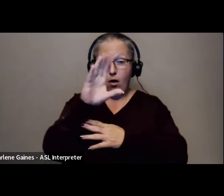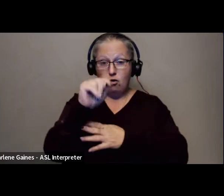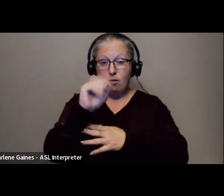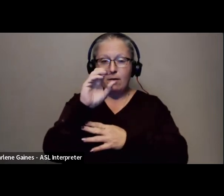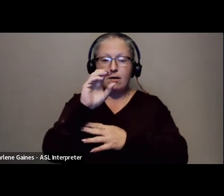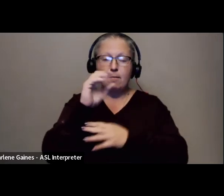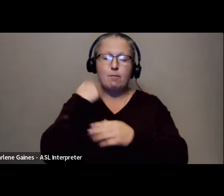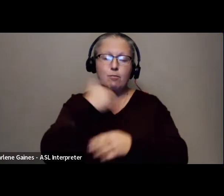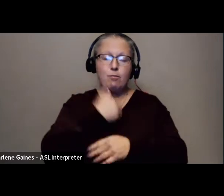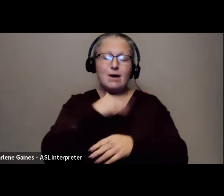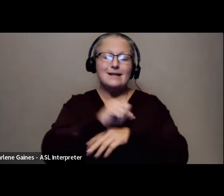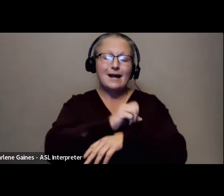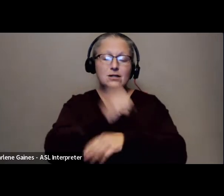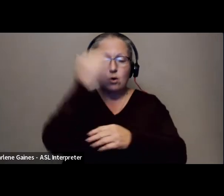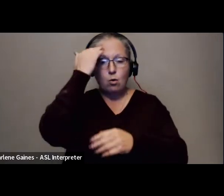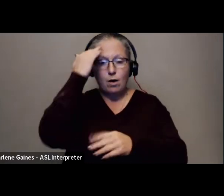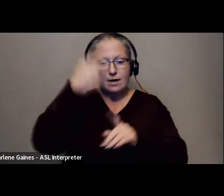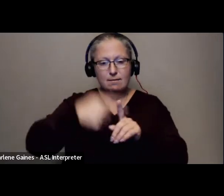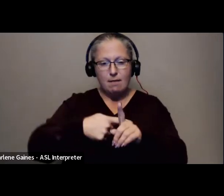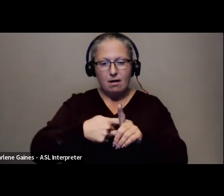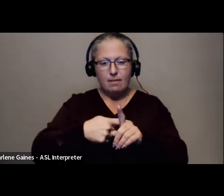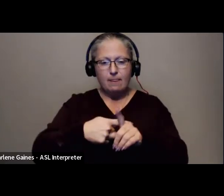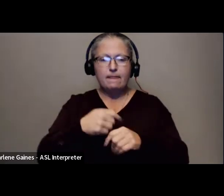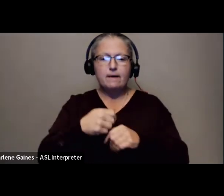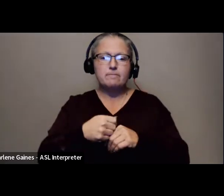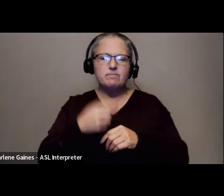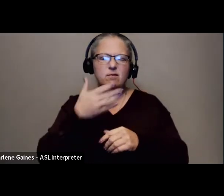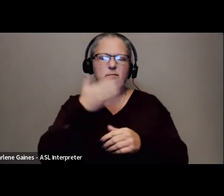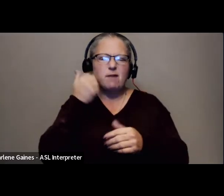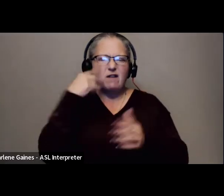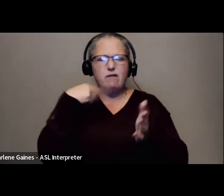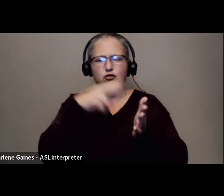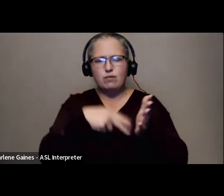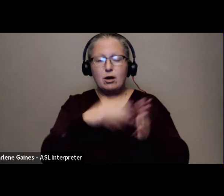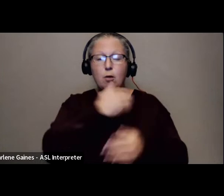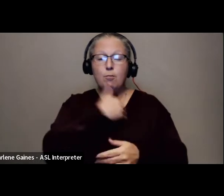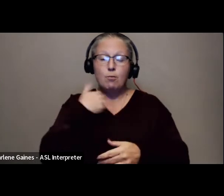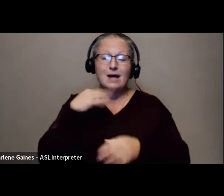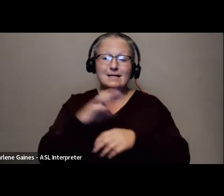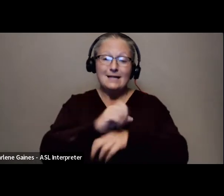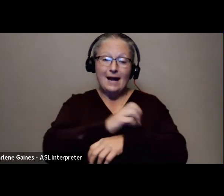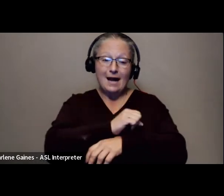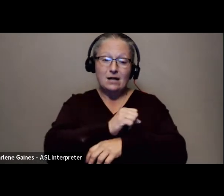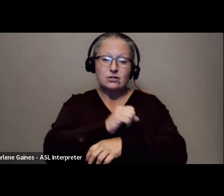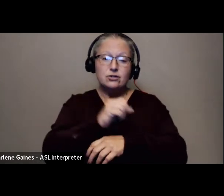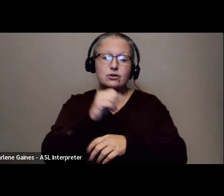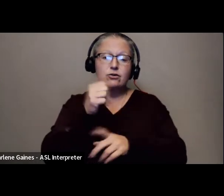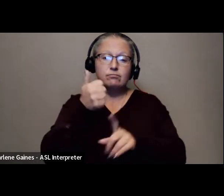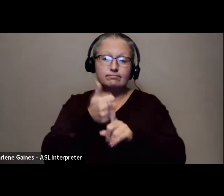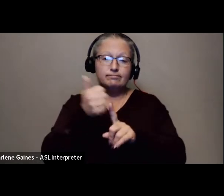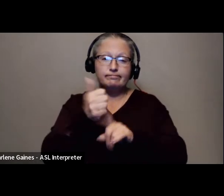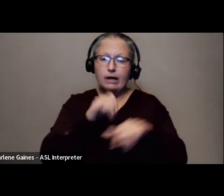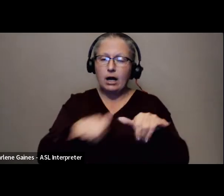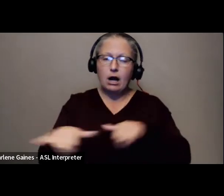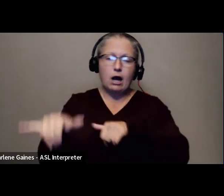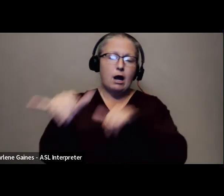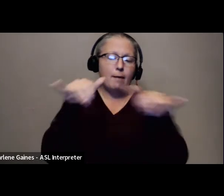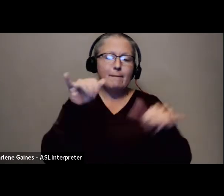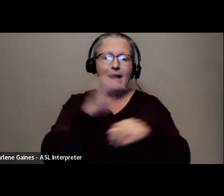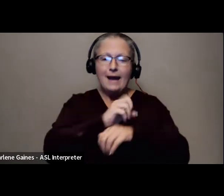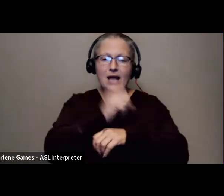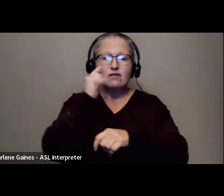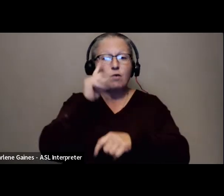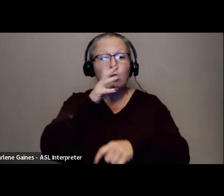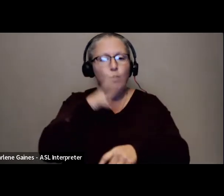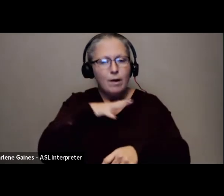Cancer Awareness Month. I think it'll be easier if I read. Breast cancer is the most common cancer in women in